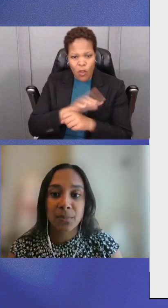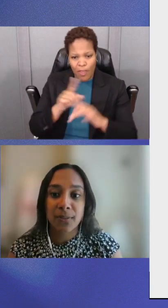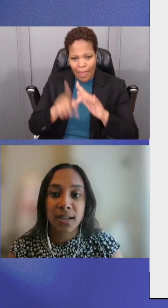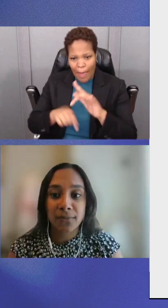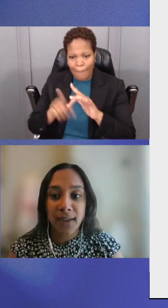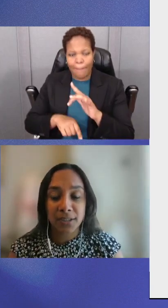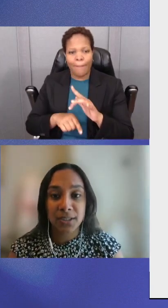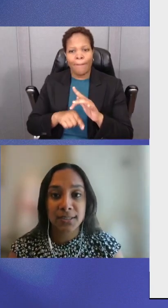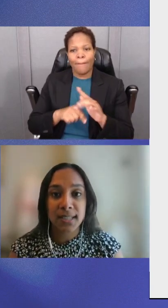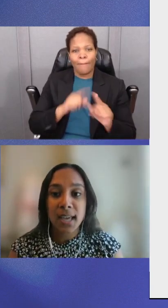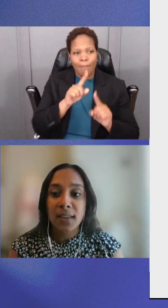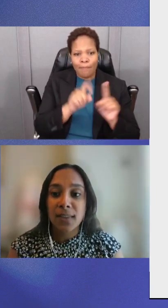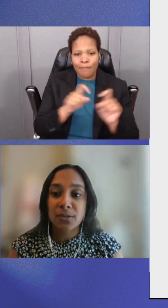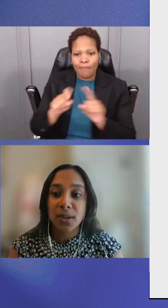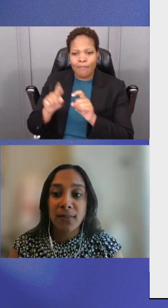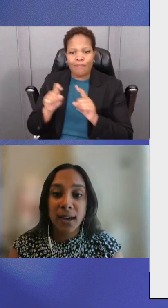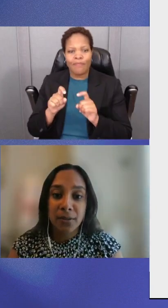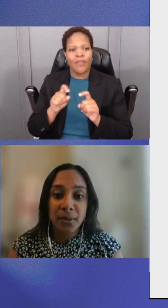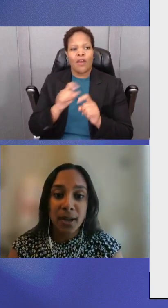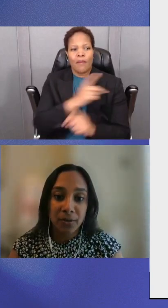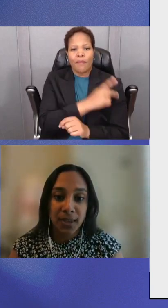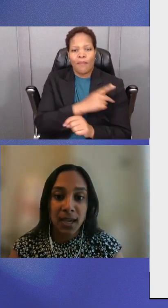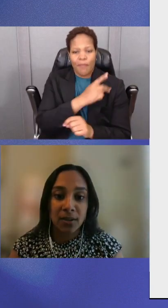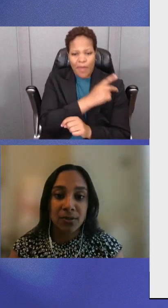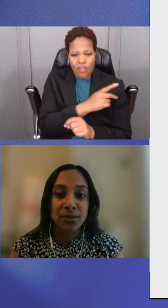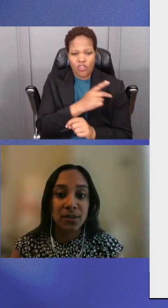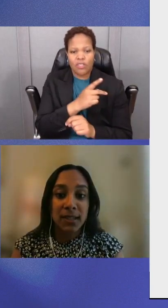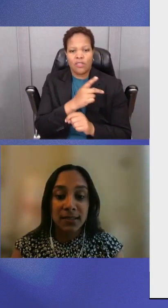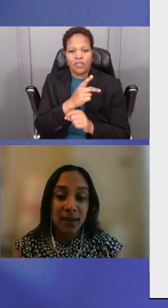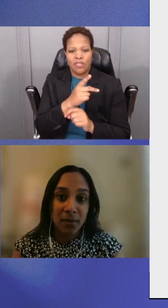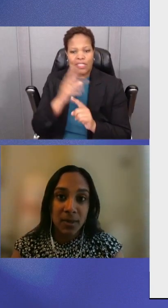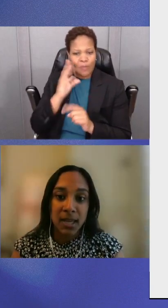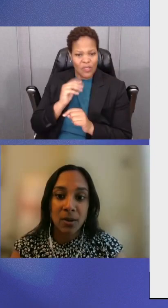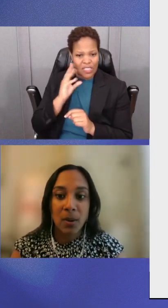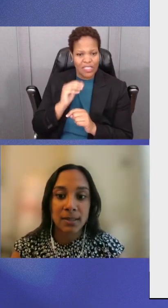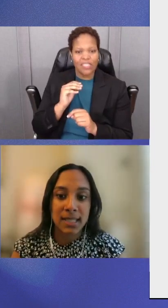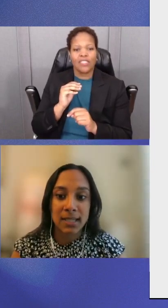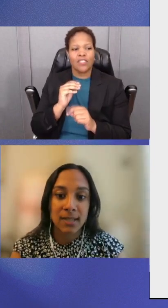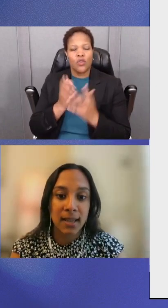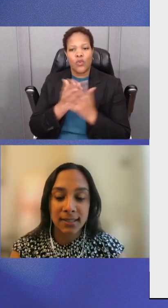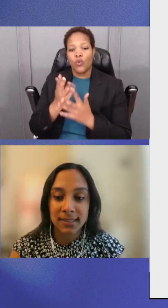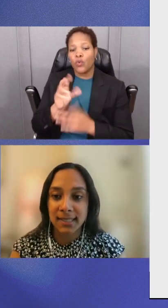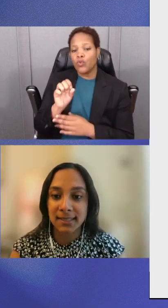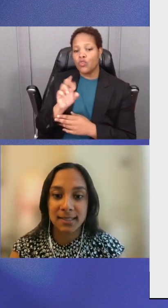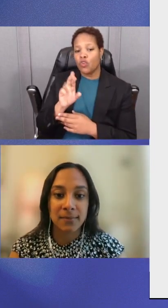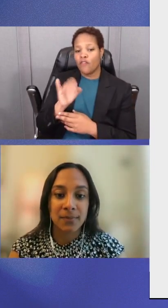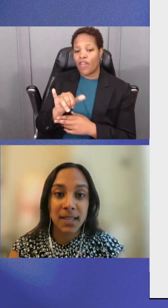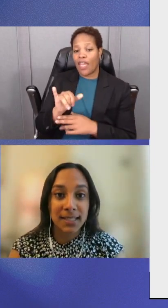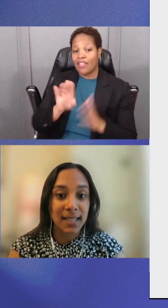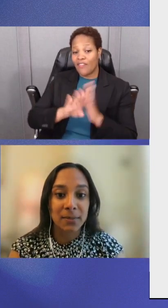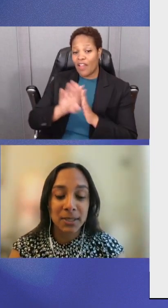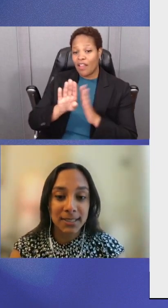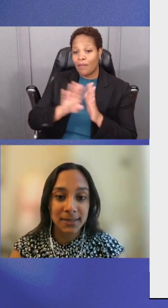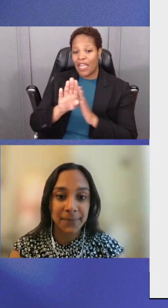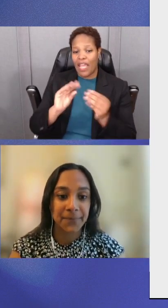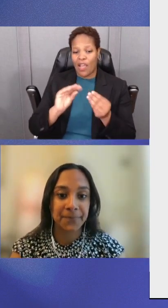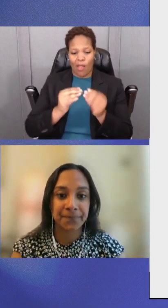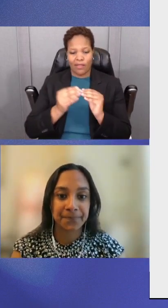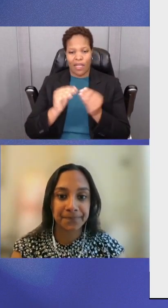and provider factors that drive equitable healthcare through survey development and qualitative analysis. Next slide,